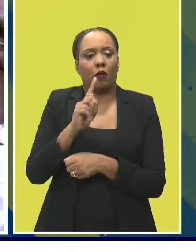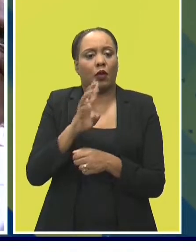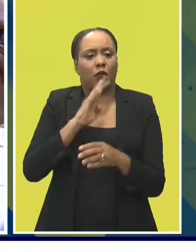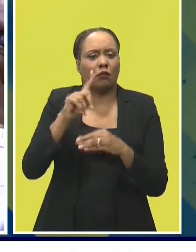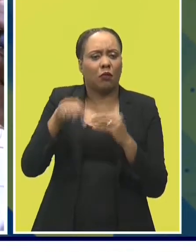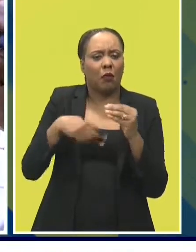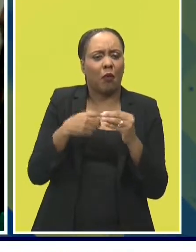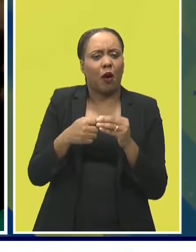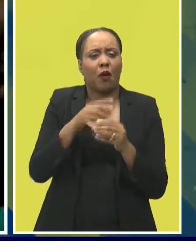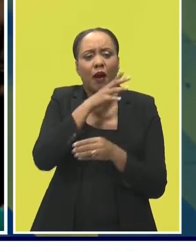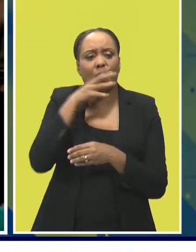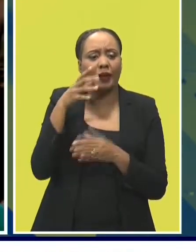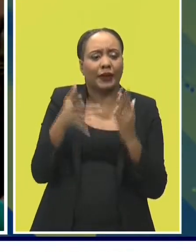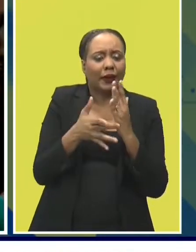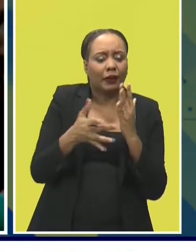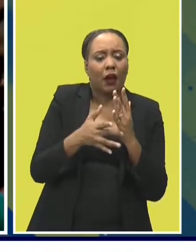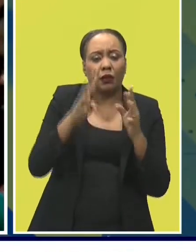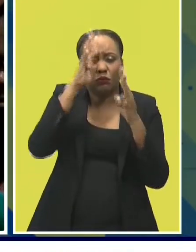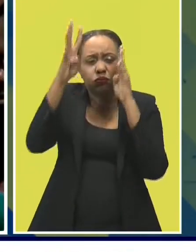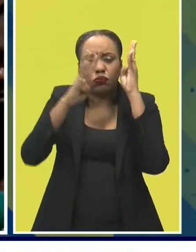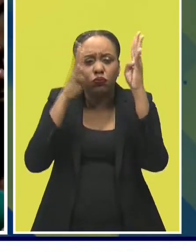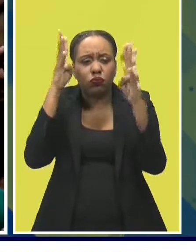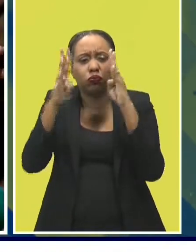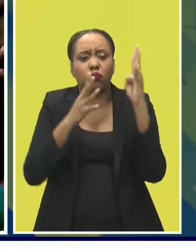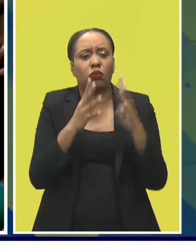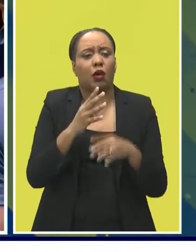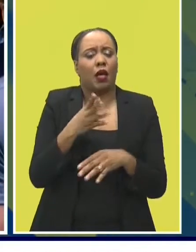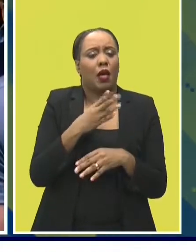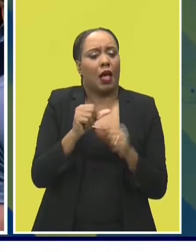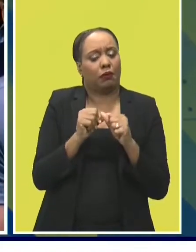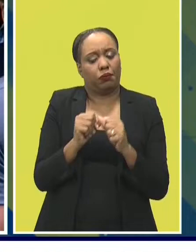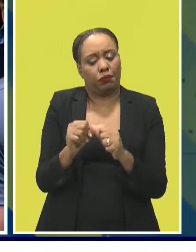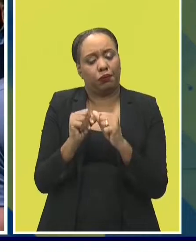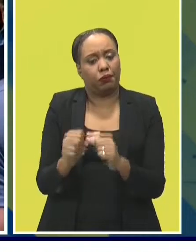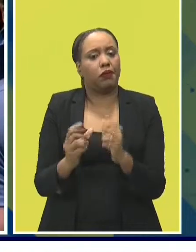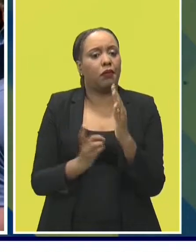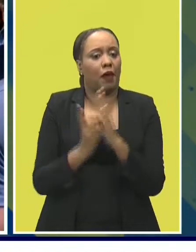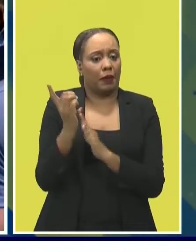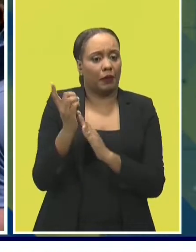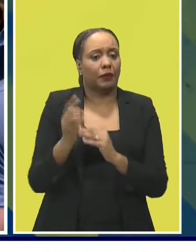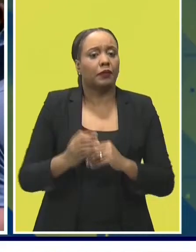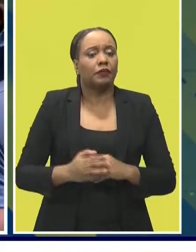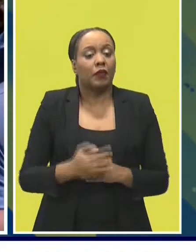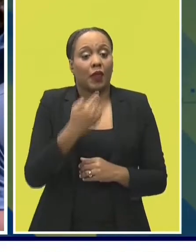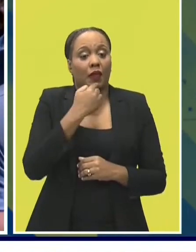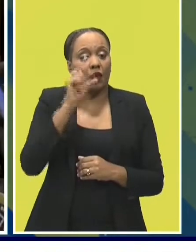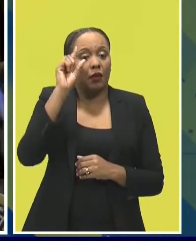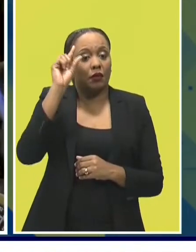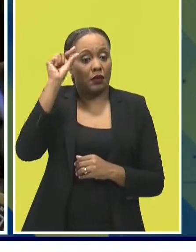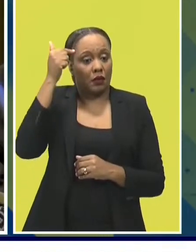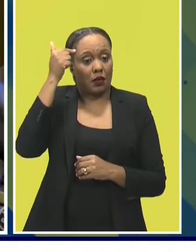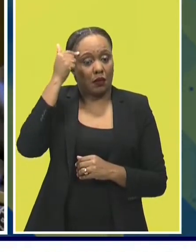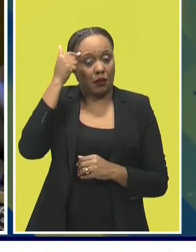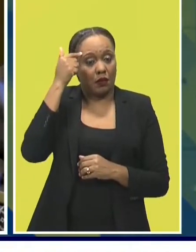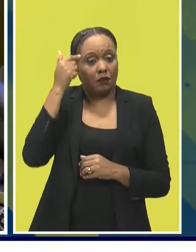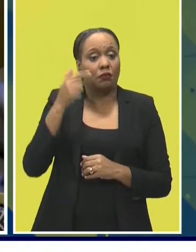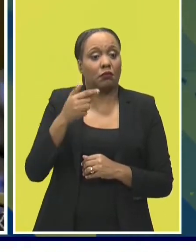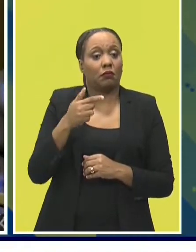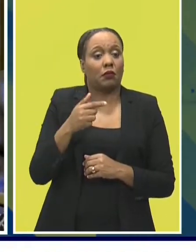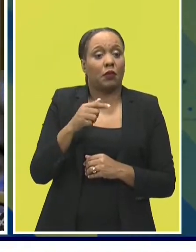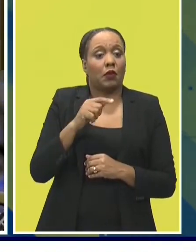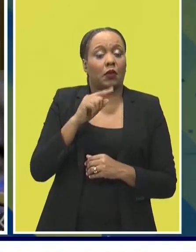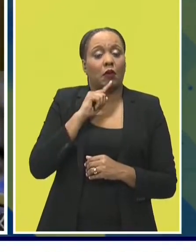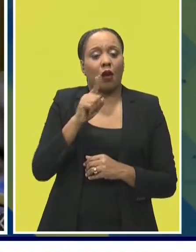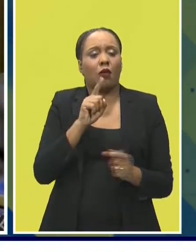innovations, bio-entrepreneurship, and sustainable development. The visiting agricultural official says the government of Singapore has evolved the